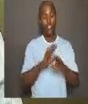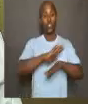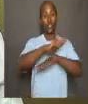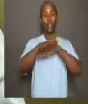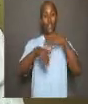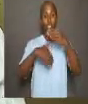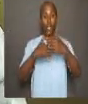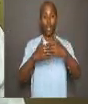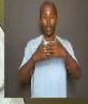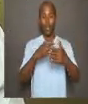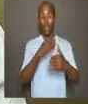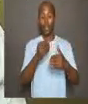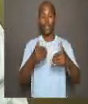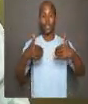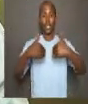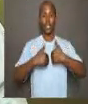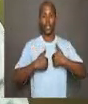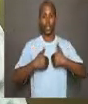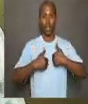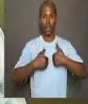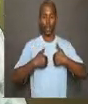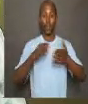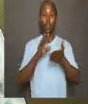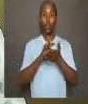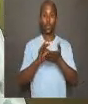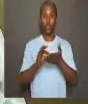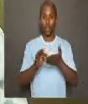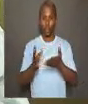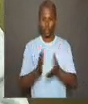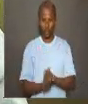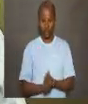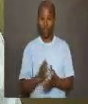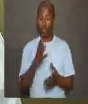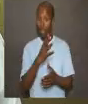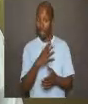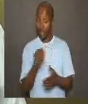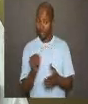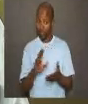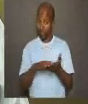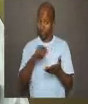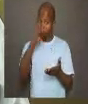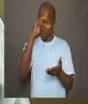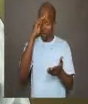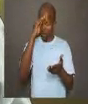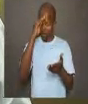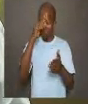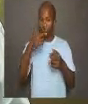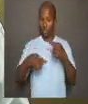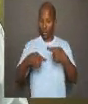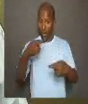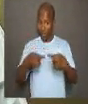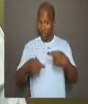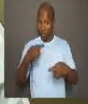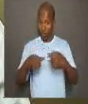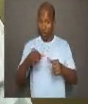universal and existential quantifiers, and we have learned their